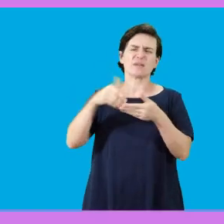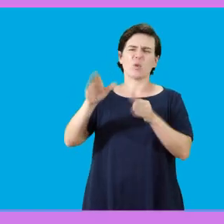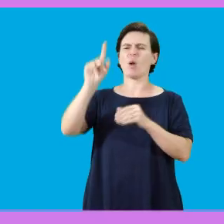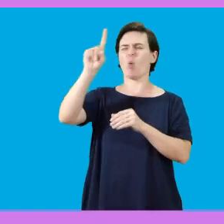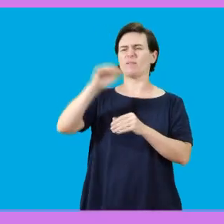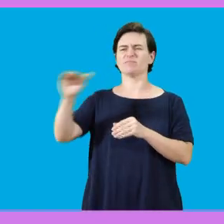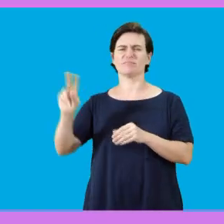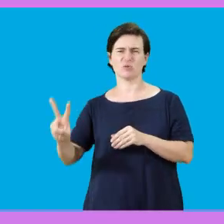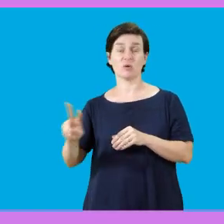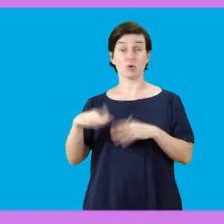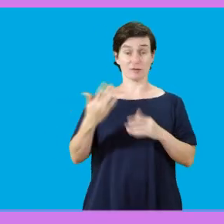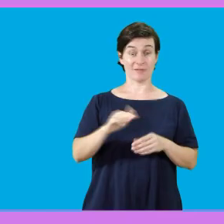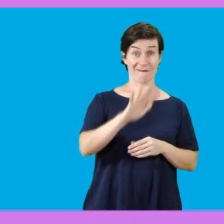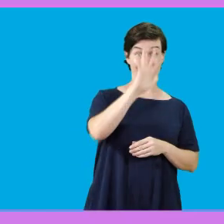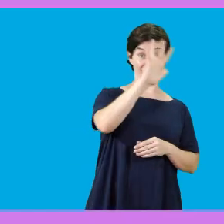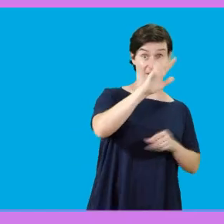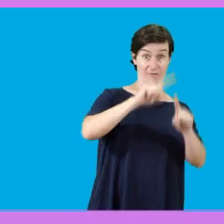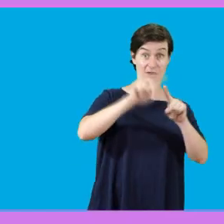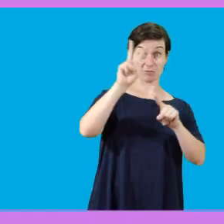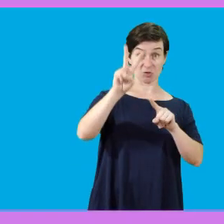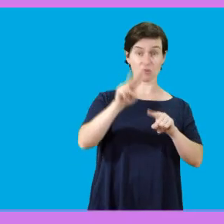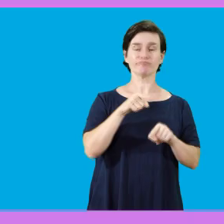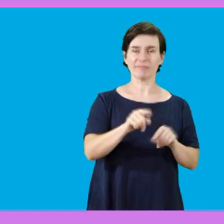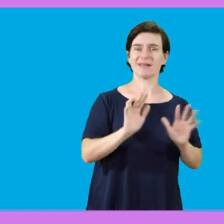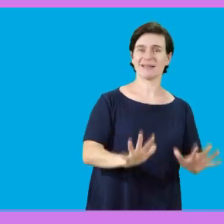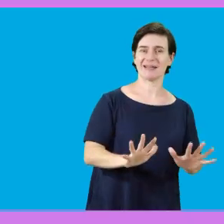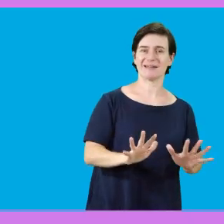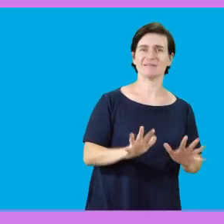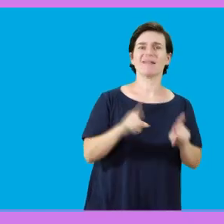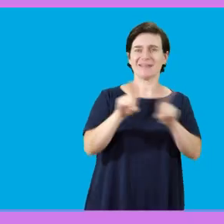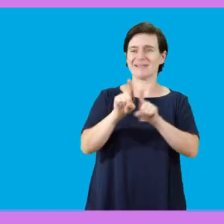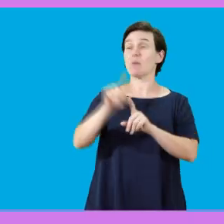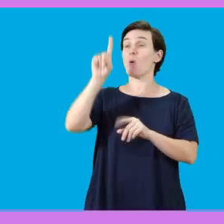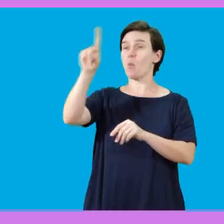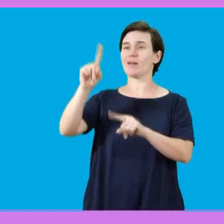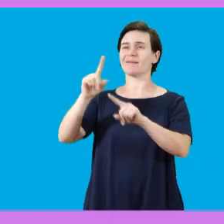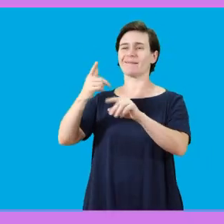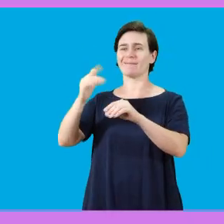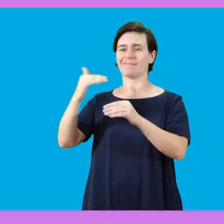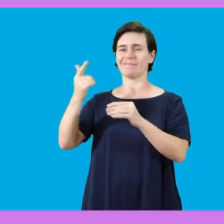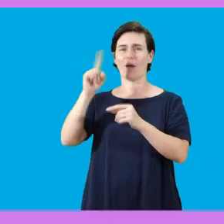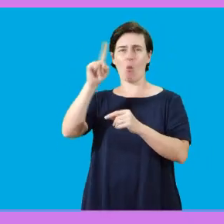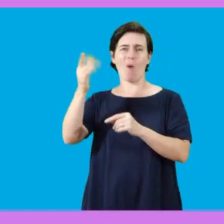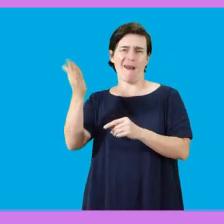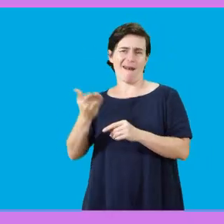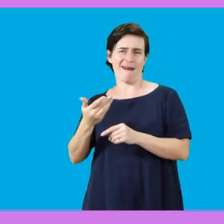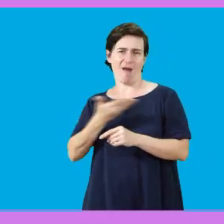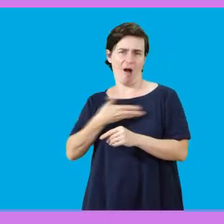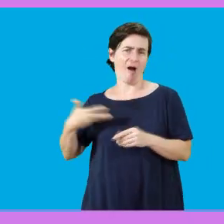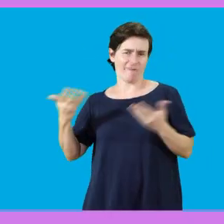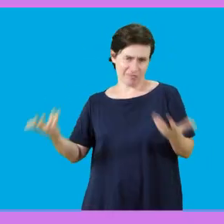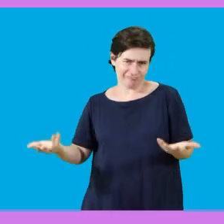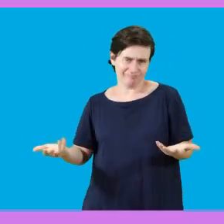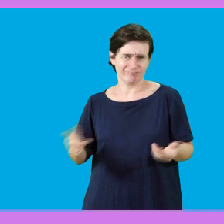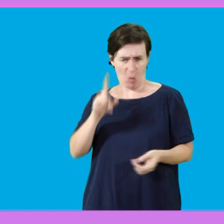say it's 1/2? Because 5 goes 2 times into 10 and it goes once into 5. So it's 1/2. But 1/2